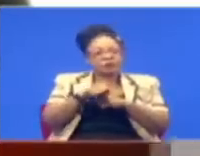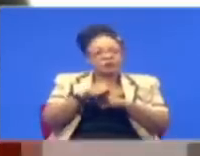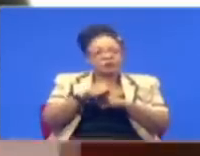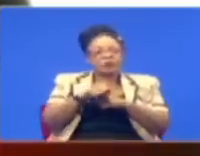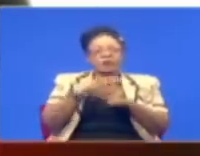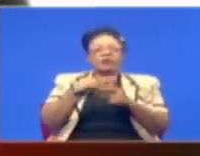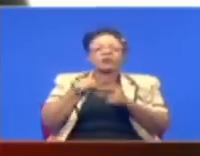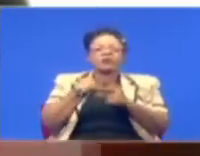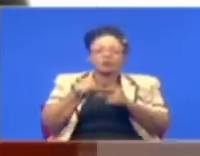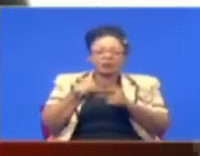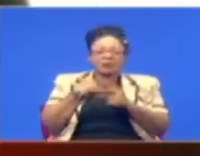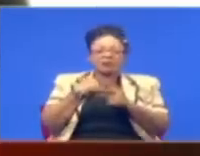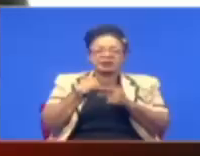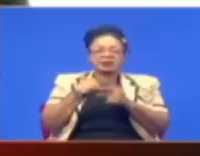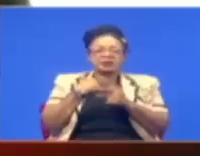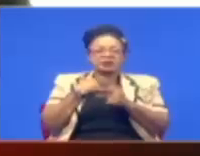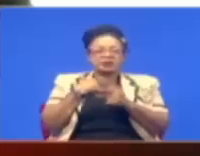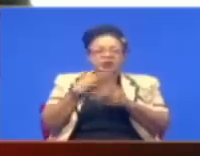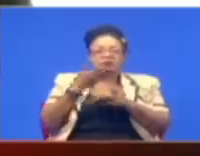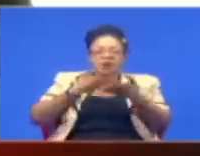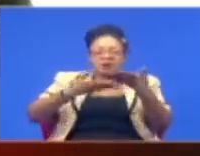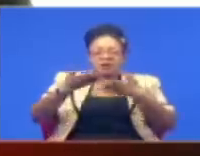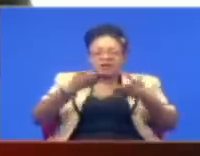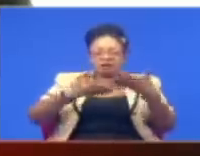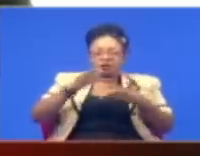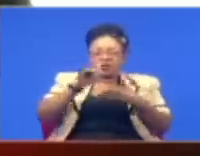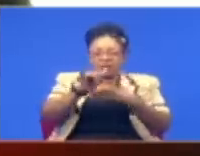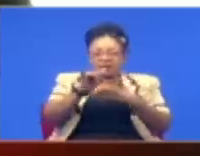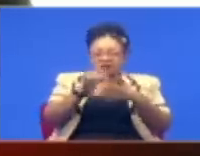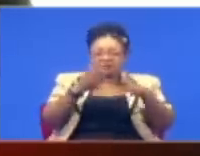willing to engage on that platform